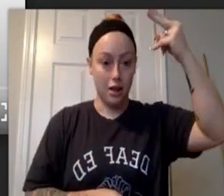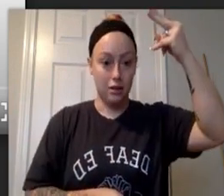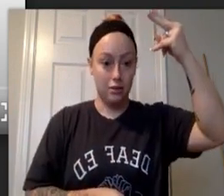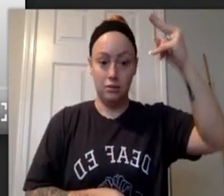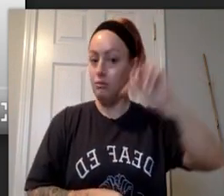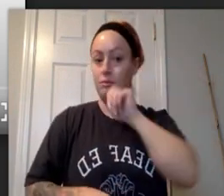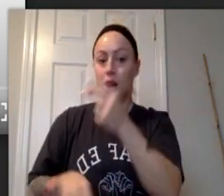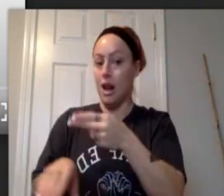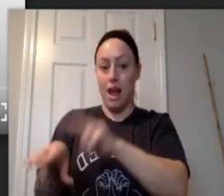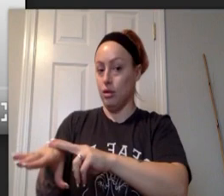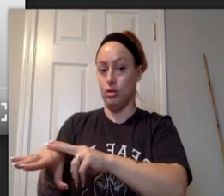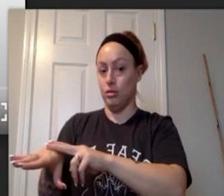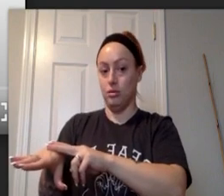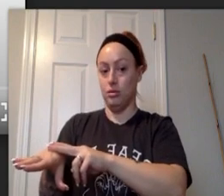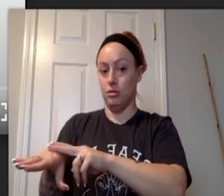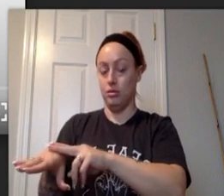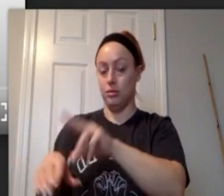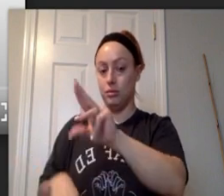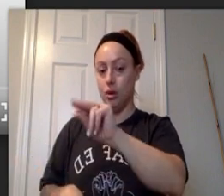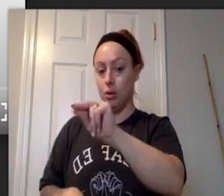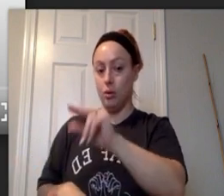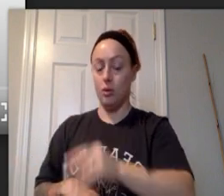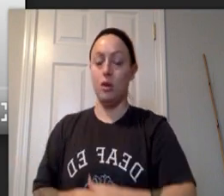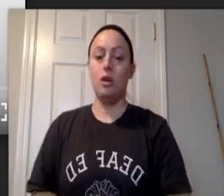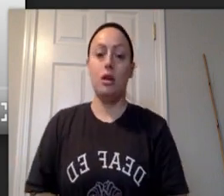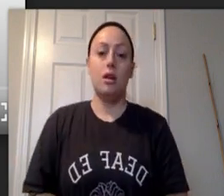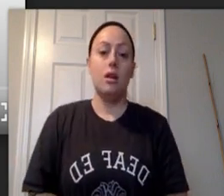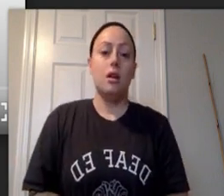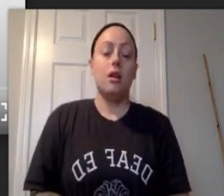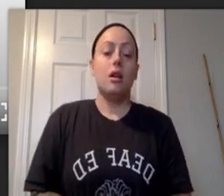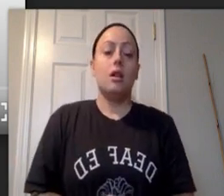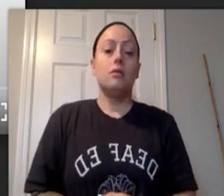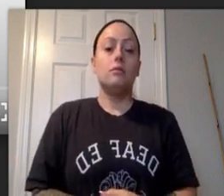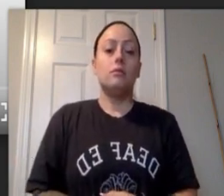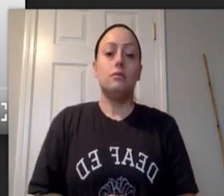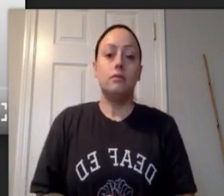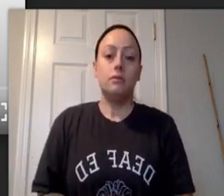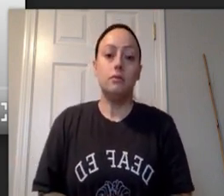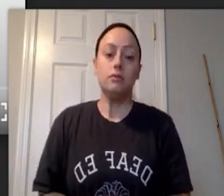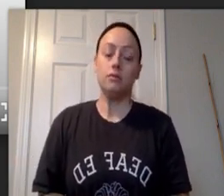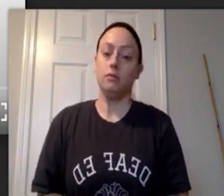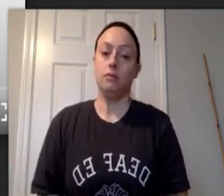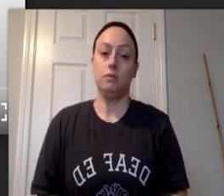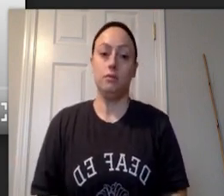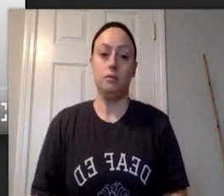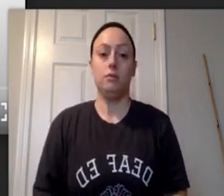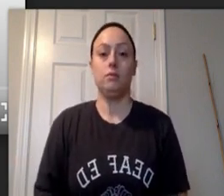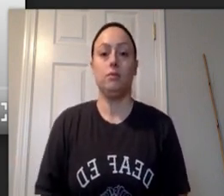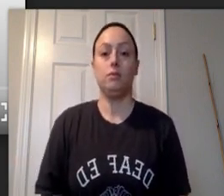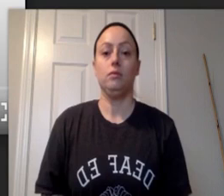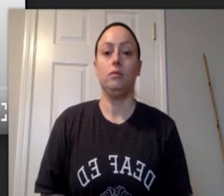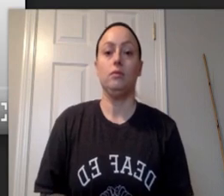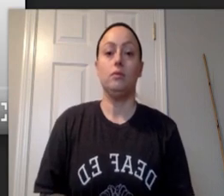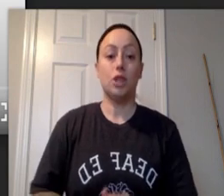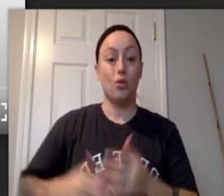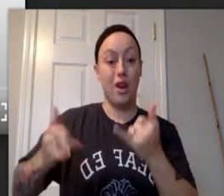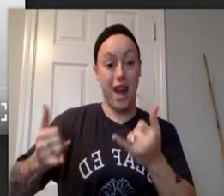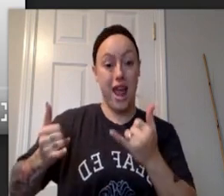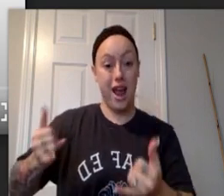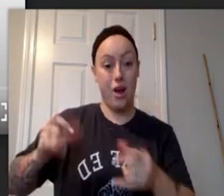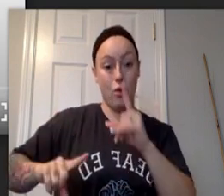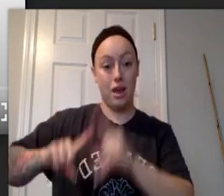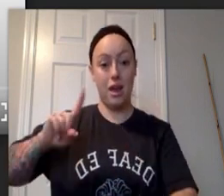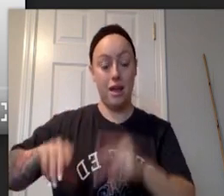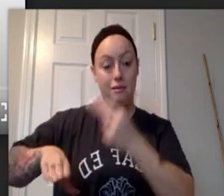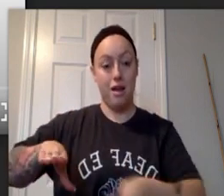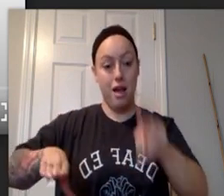experience in nature, right? Especially if we're flooding ourselves with these chemicals, we're no longer able to naturally produce them the same way